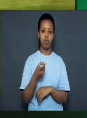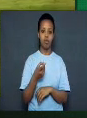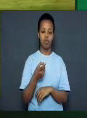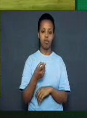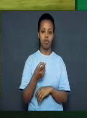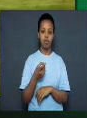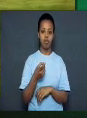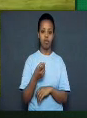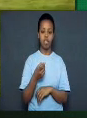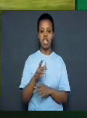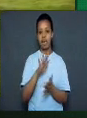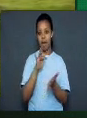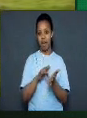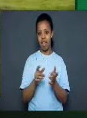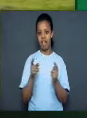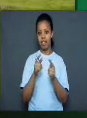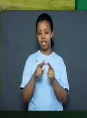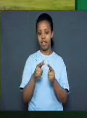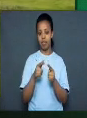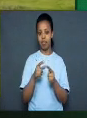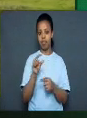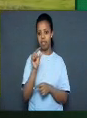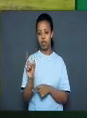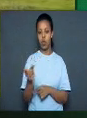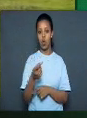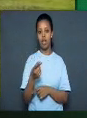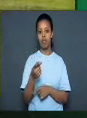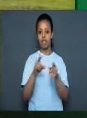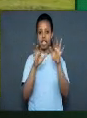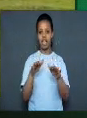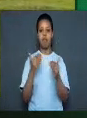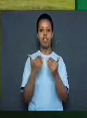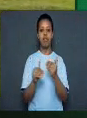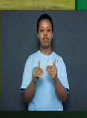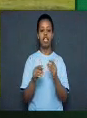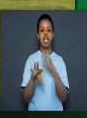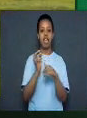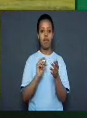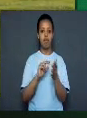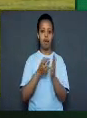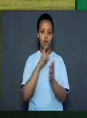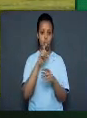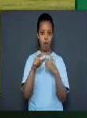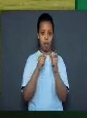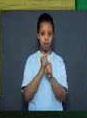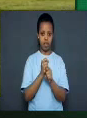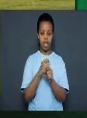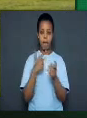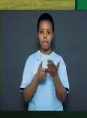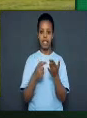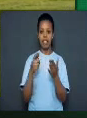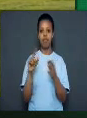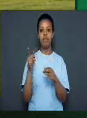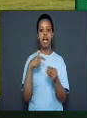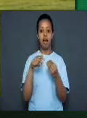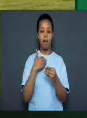low to moderate average of precipitation annually. The temperatures in